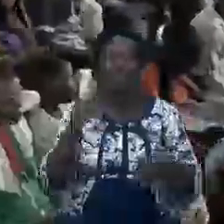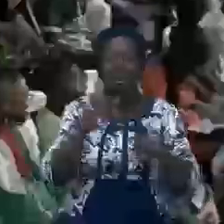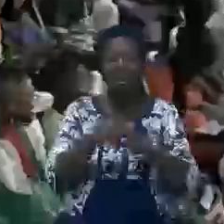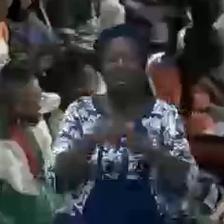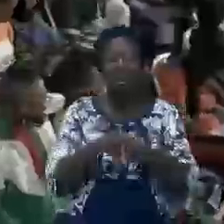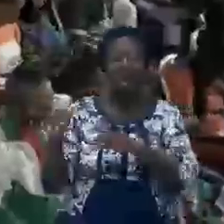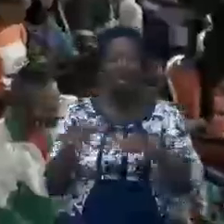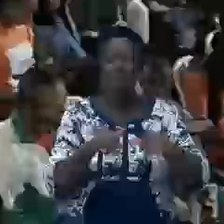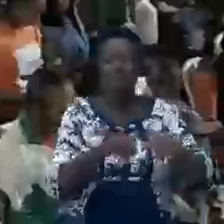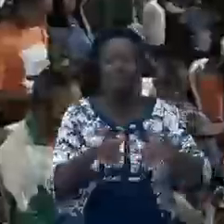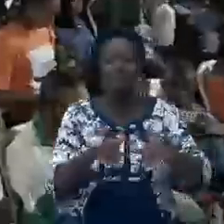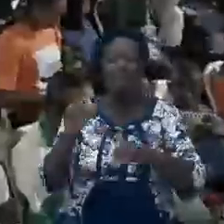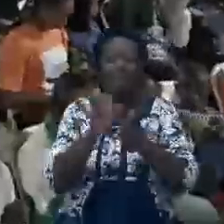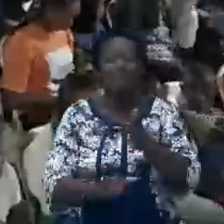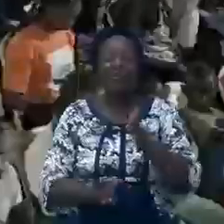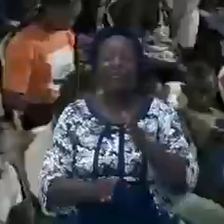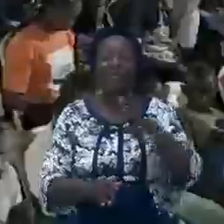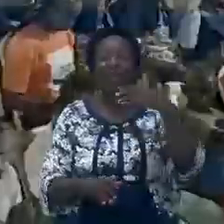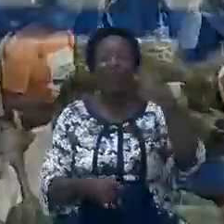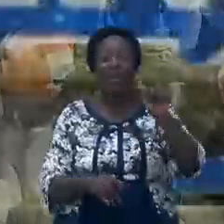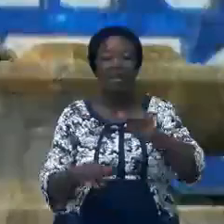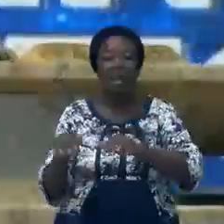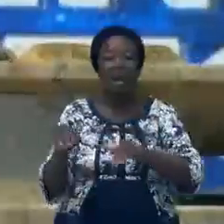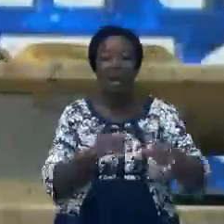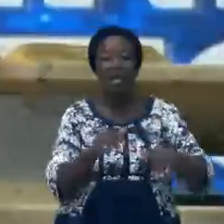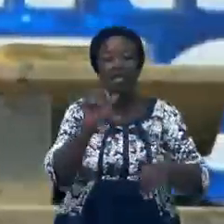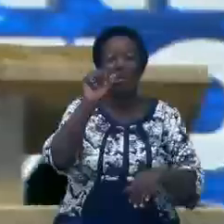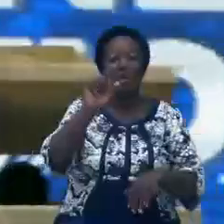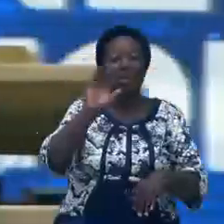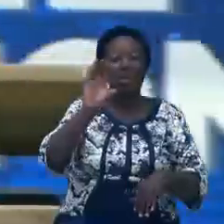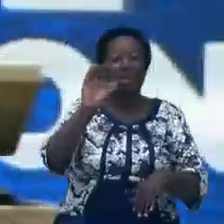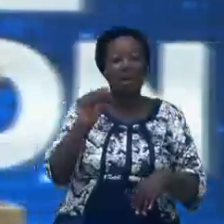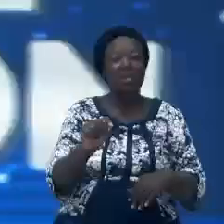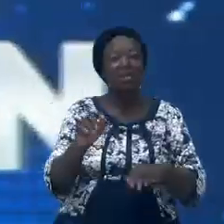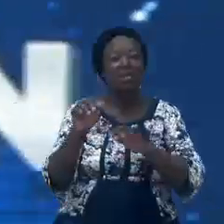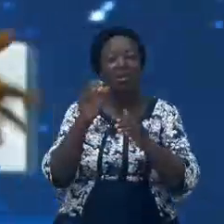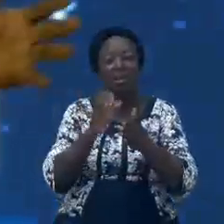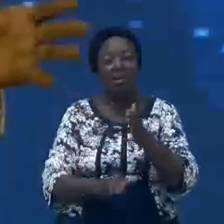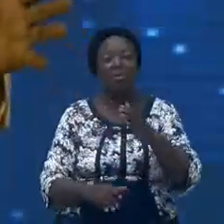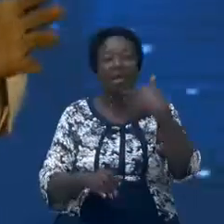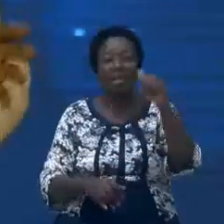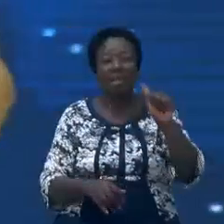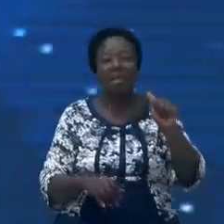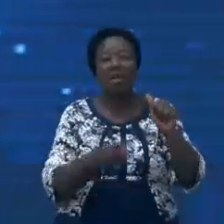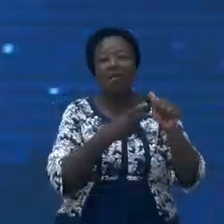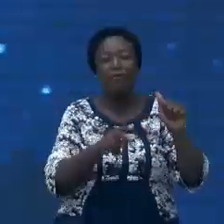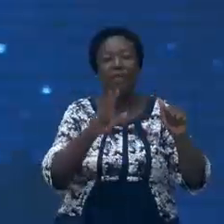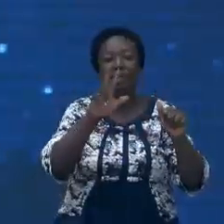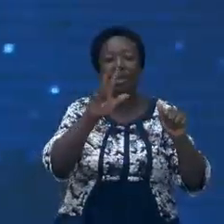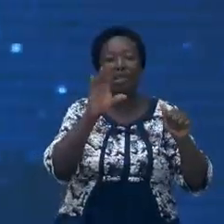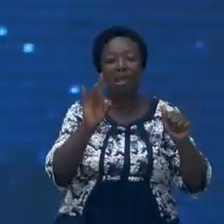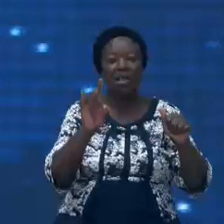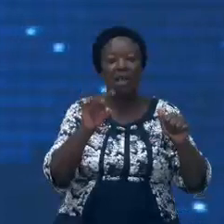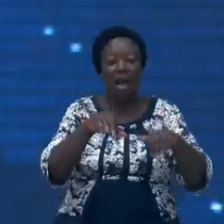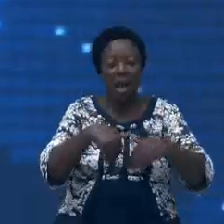Anointing, abiding. Look at Acts chapter 10. I'm reading from verse 38. Acts chapter